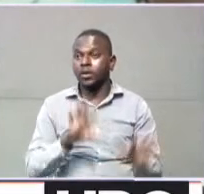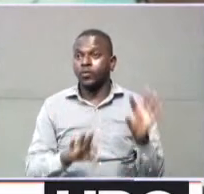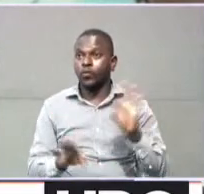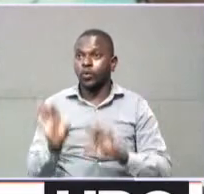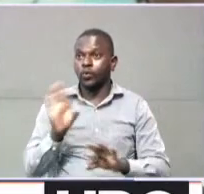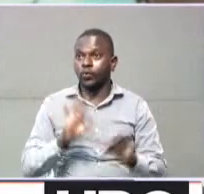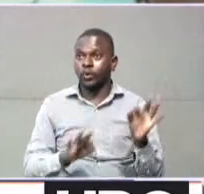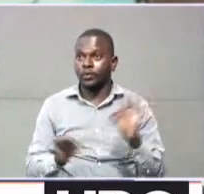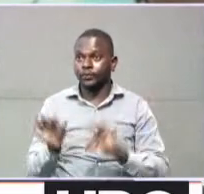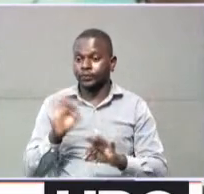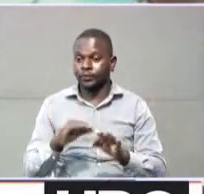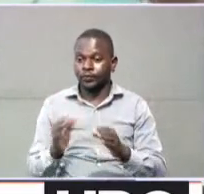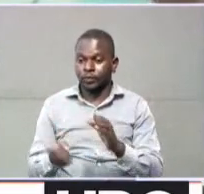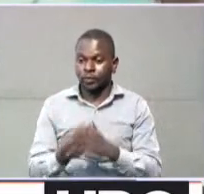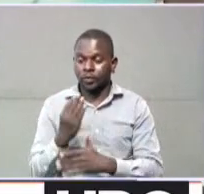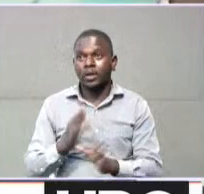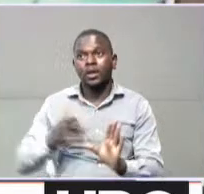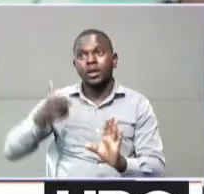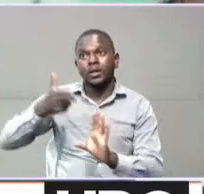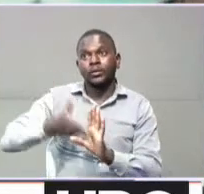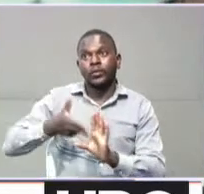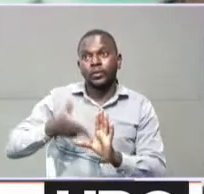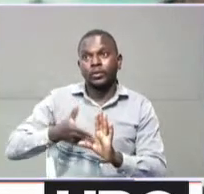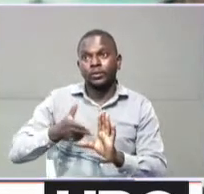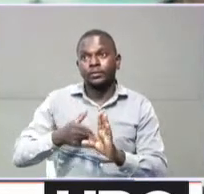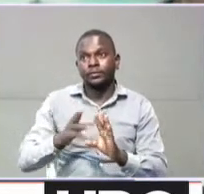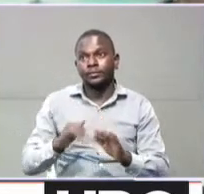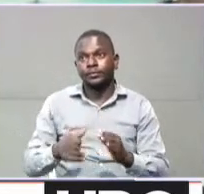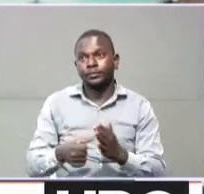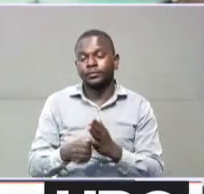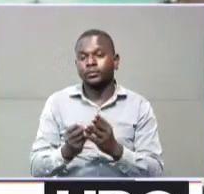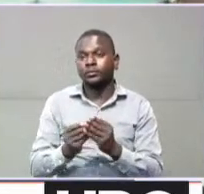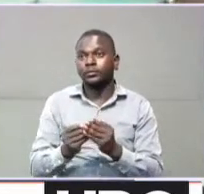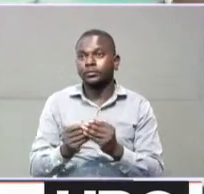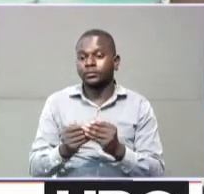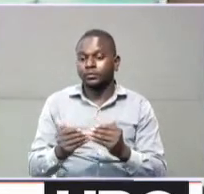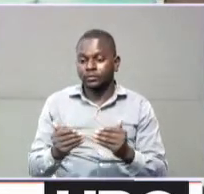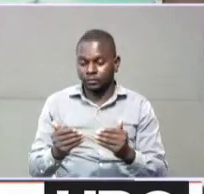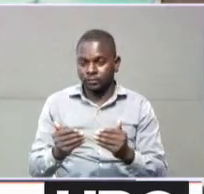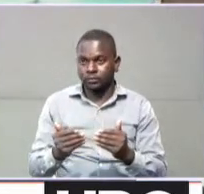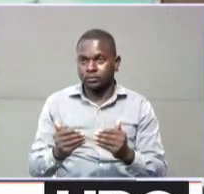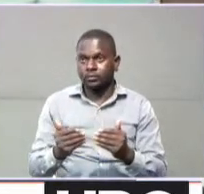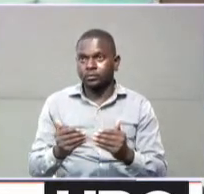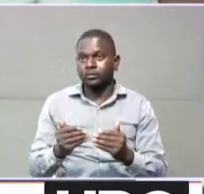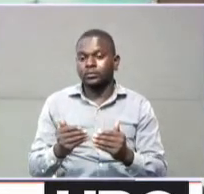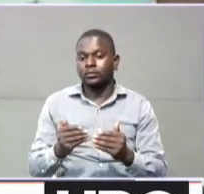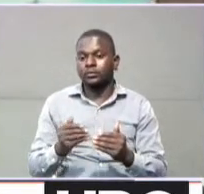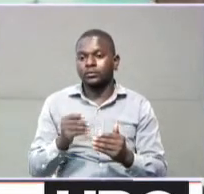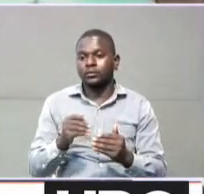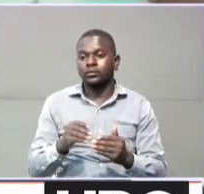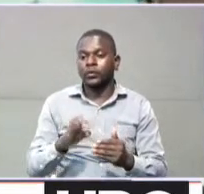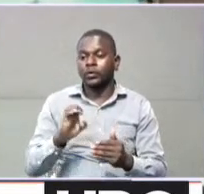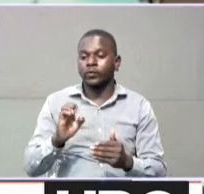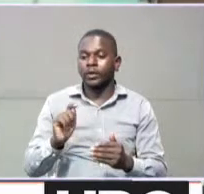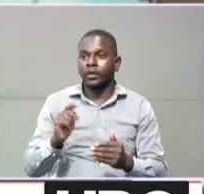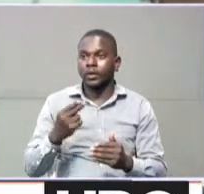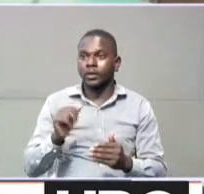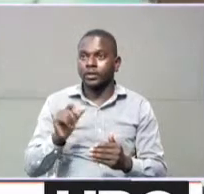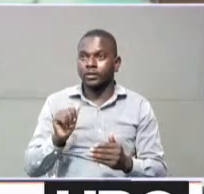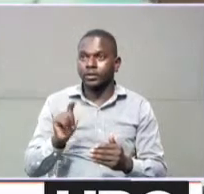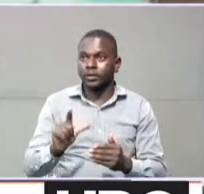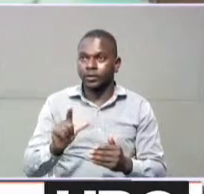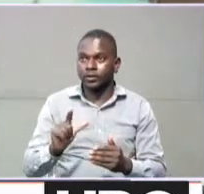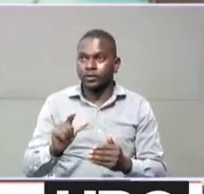mostly used to create fewer and solvent and freeze for sno and